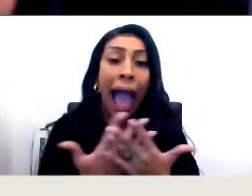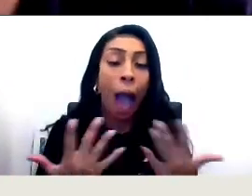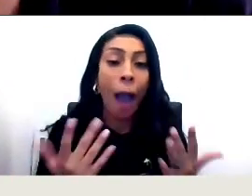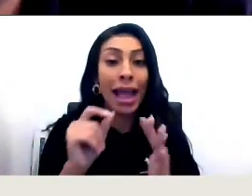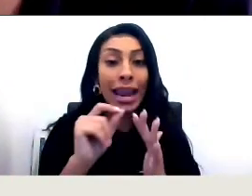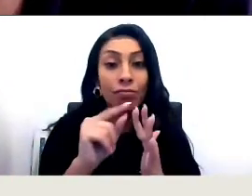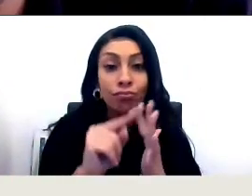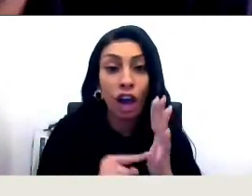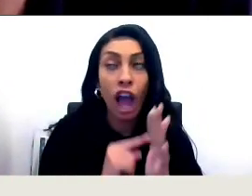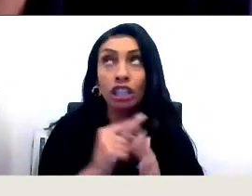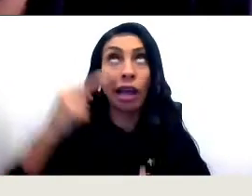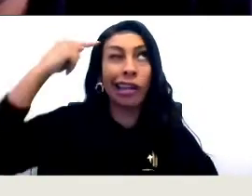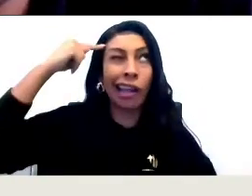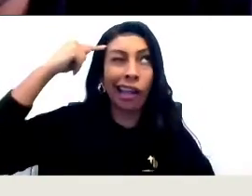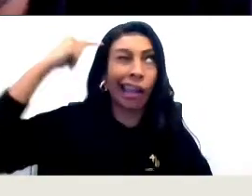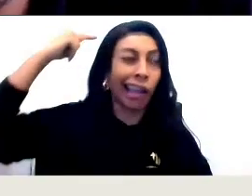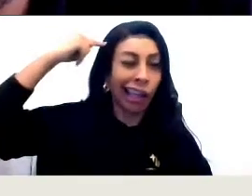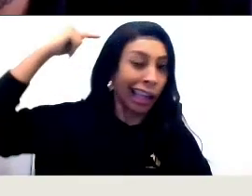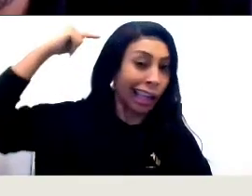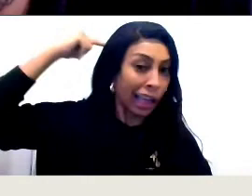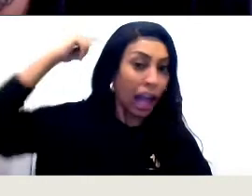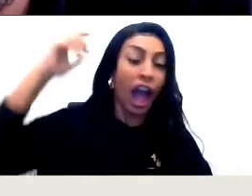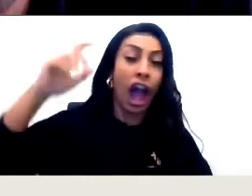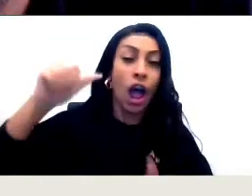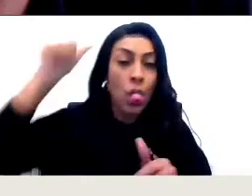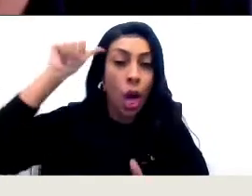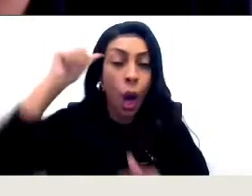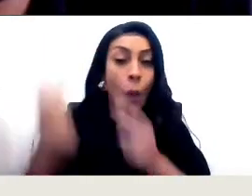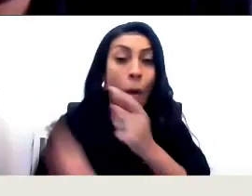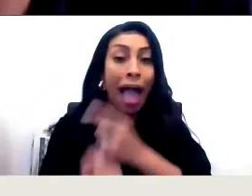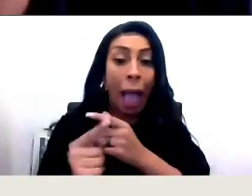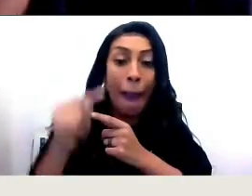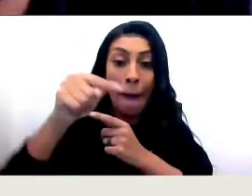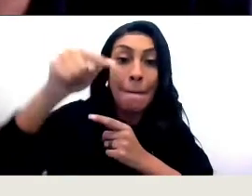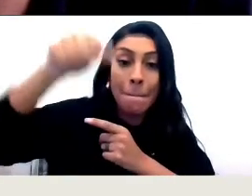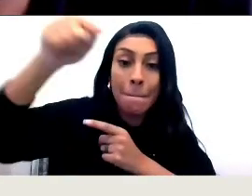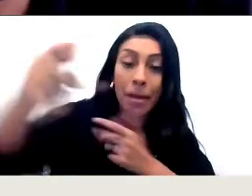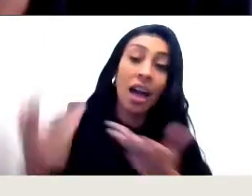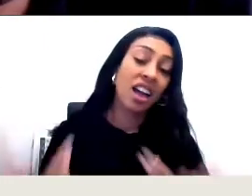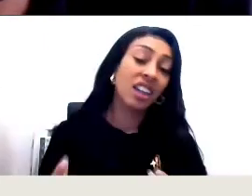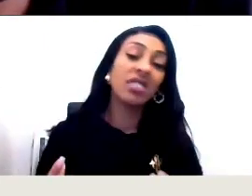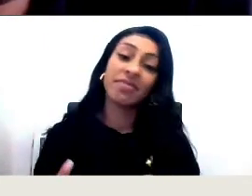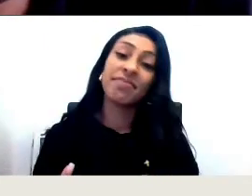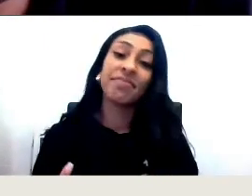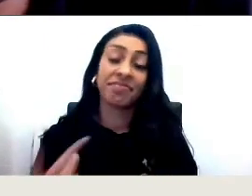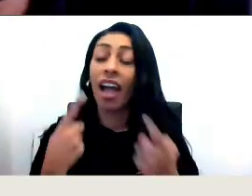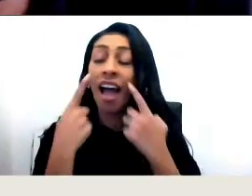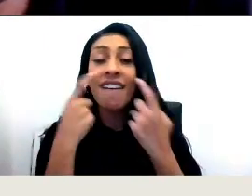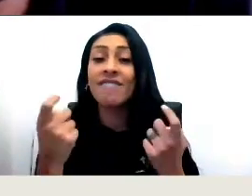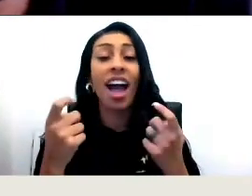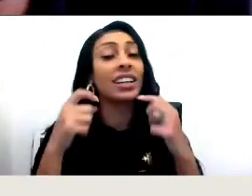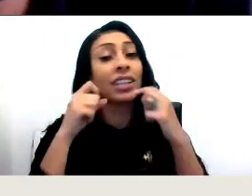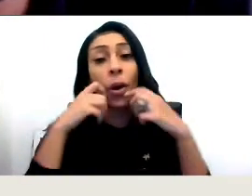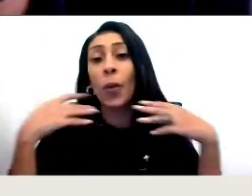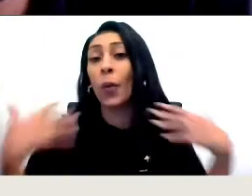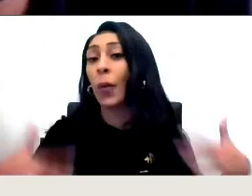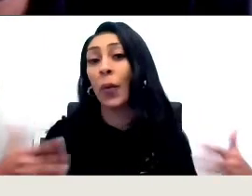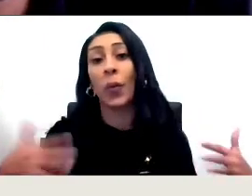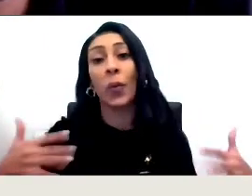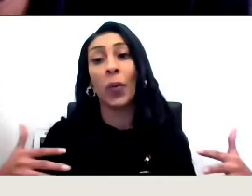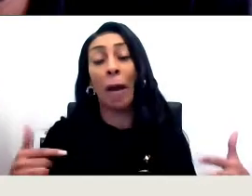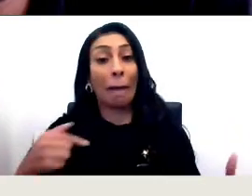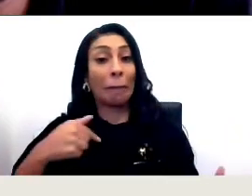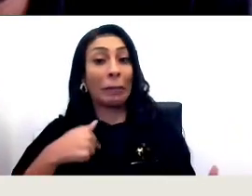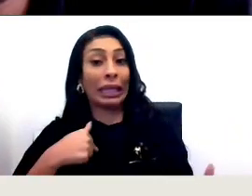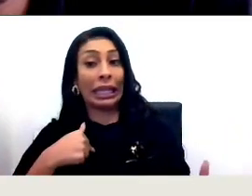at one time, even if it's just knowing it's going to happen. You know, yeah. I find that amazing because I'm much